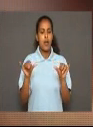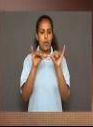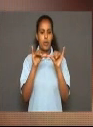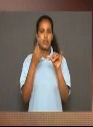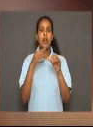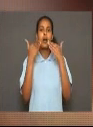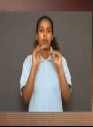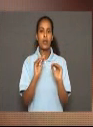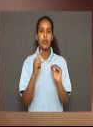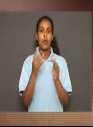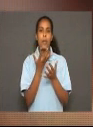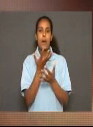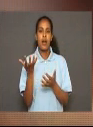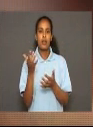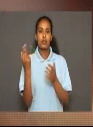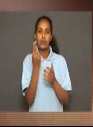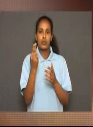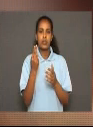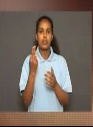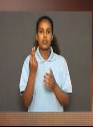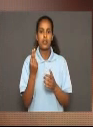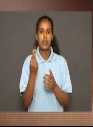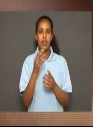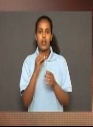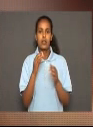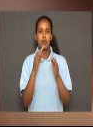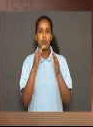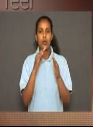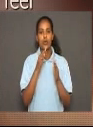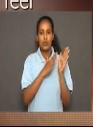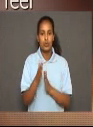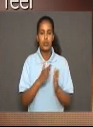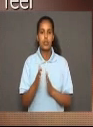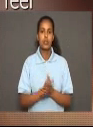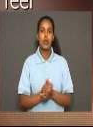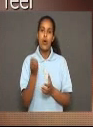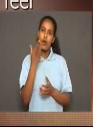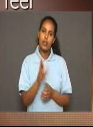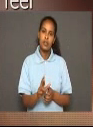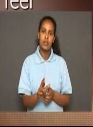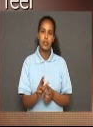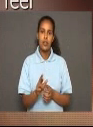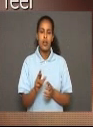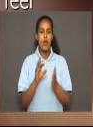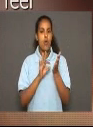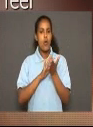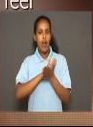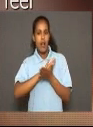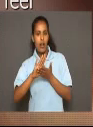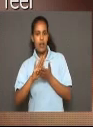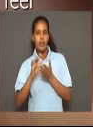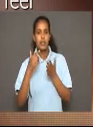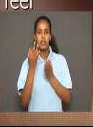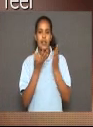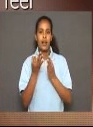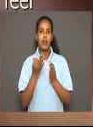the amount of matter used up and produced, or qualitatively